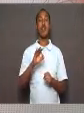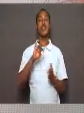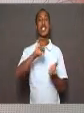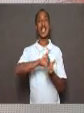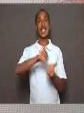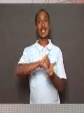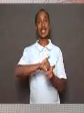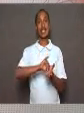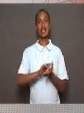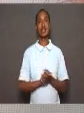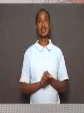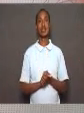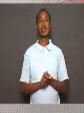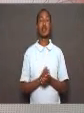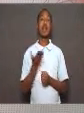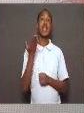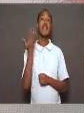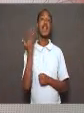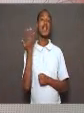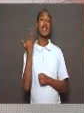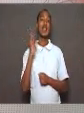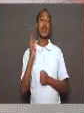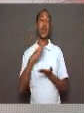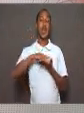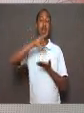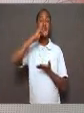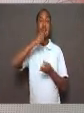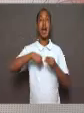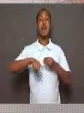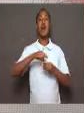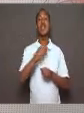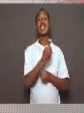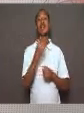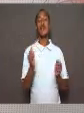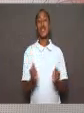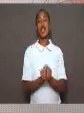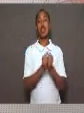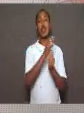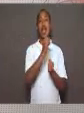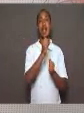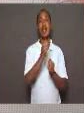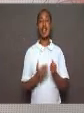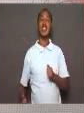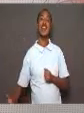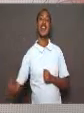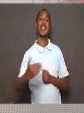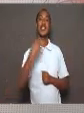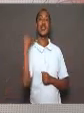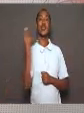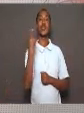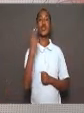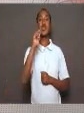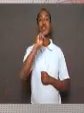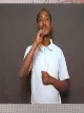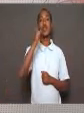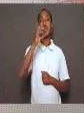salts. Previously, we learned about some of the common and indirect uses of